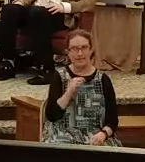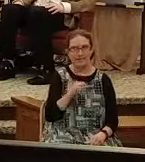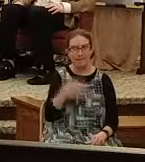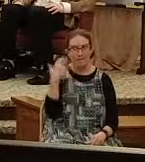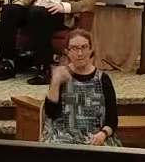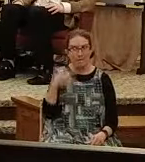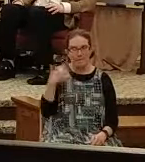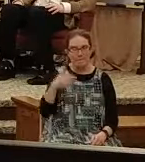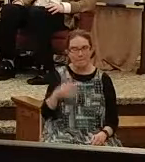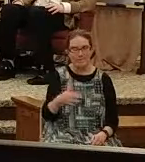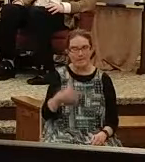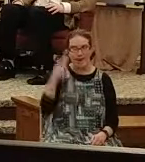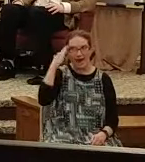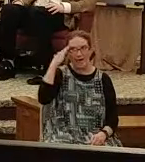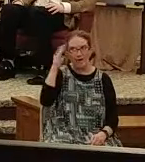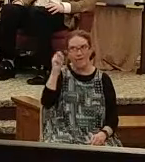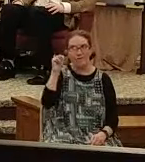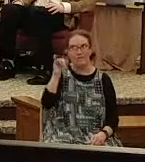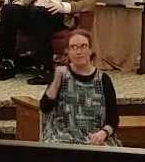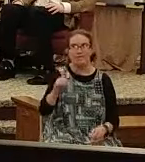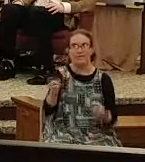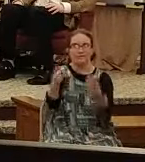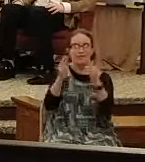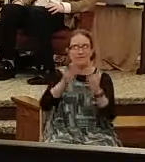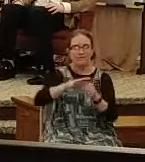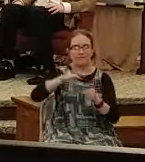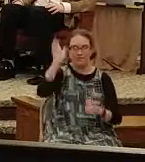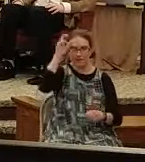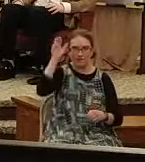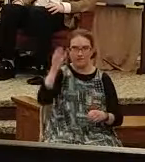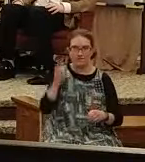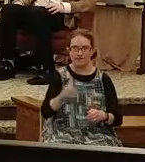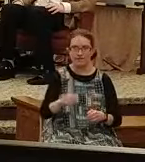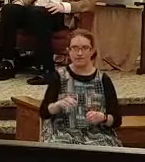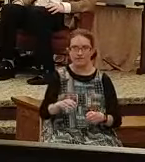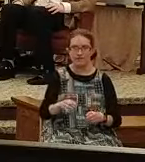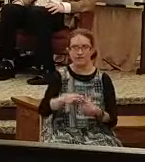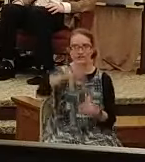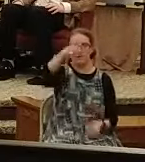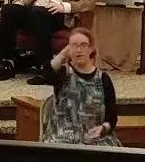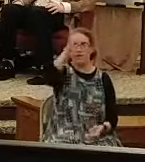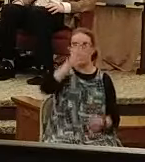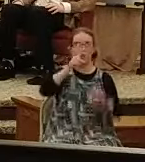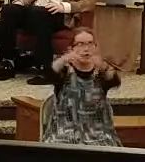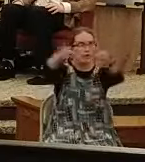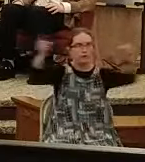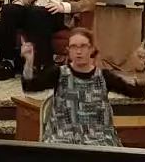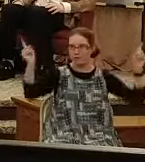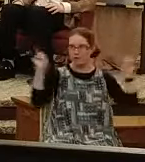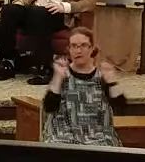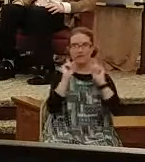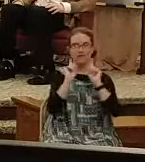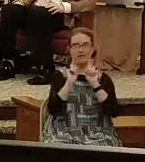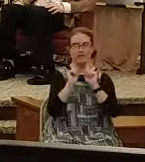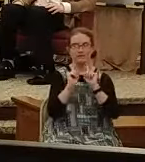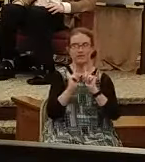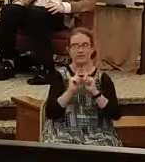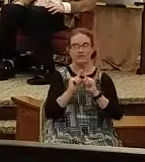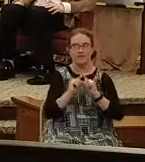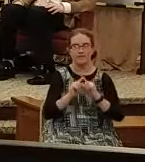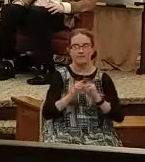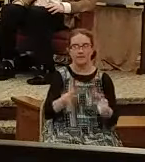That's it. Woo. Oh, my. I know when the enemy comes in like a flood, the devil comes in like a flood, there's a Spirit of God around me. Hallelujah. Amen. That's